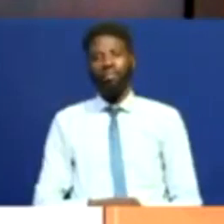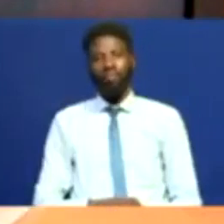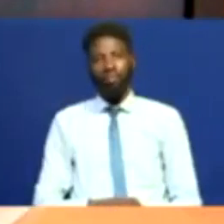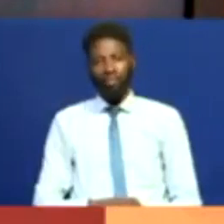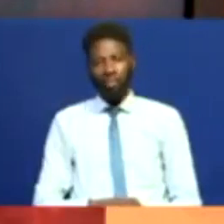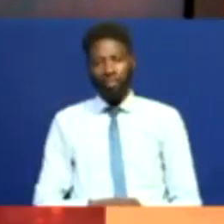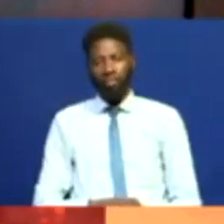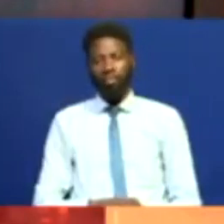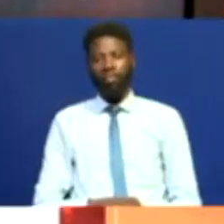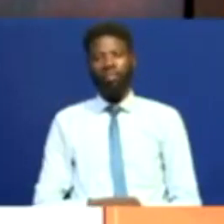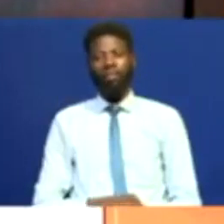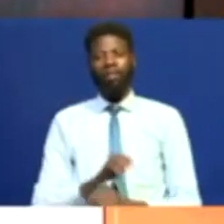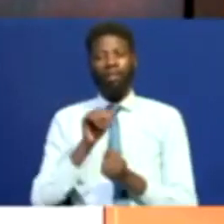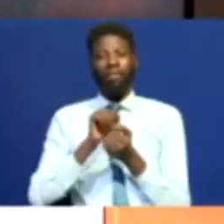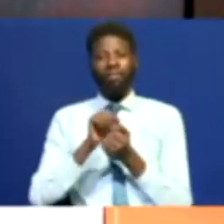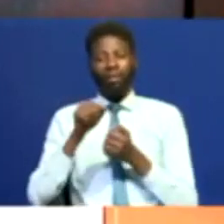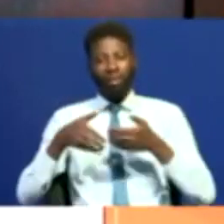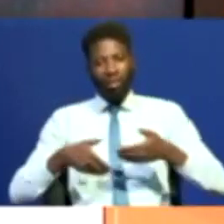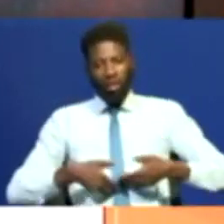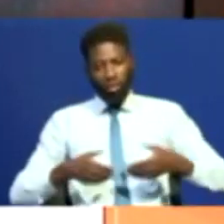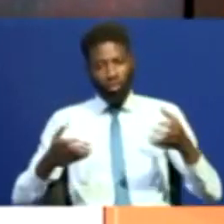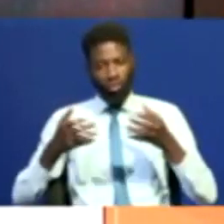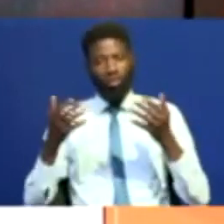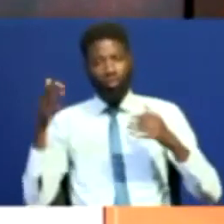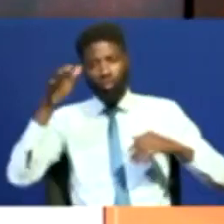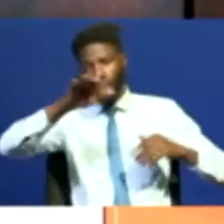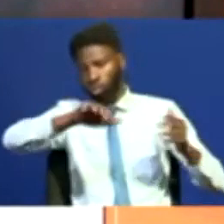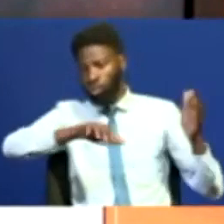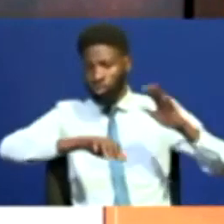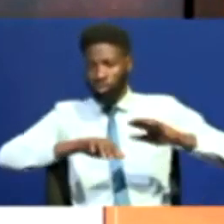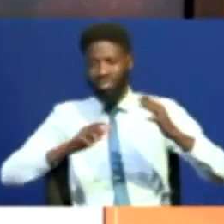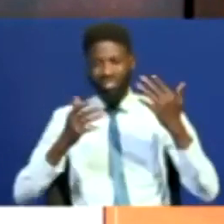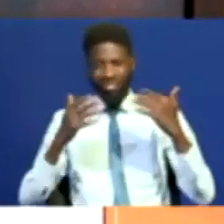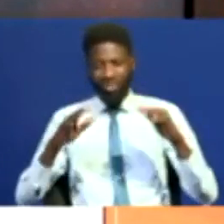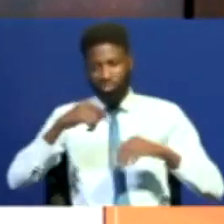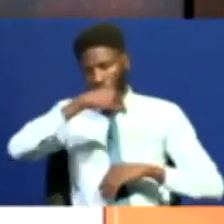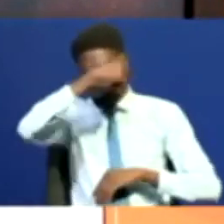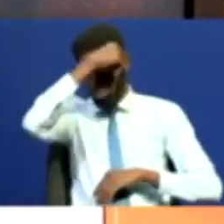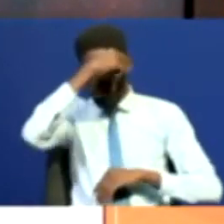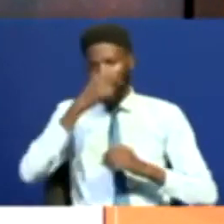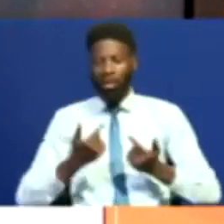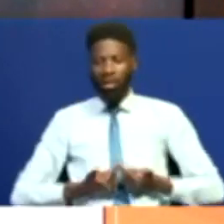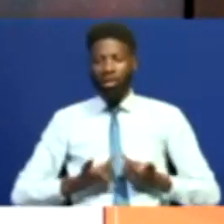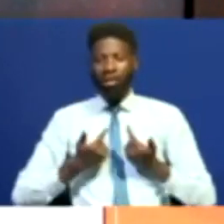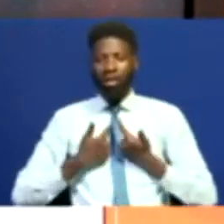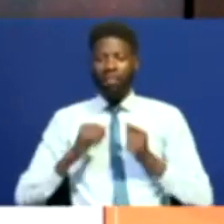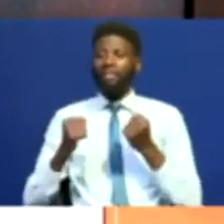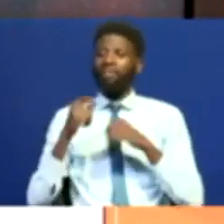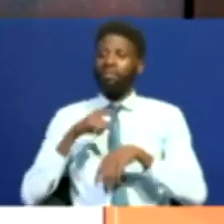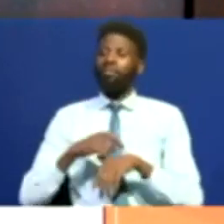Meanwhile, 15 young swimmers have graduated with life-saving skills following a rigorous three-month